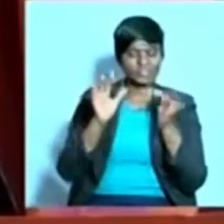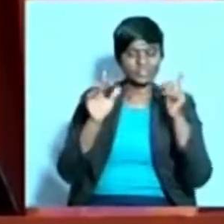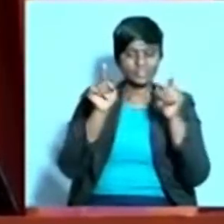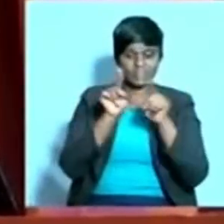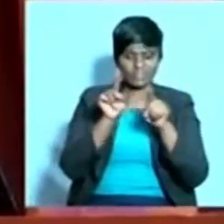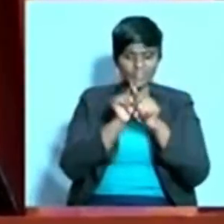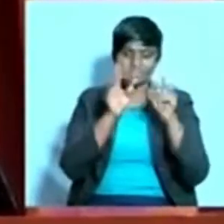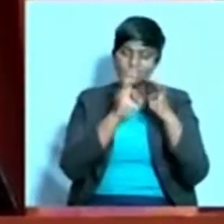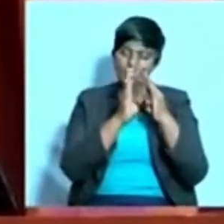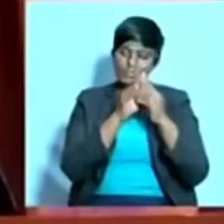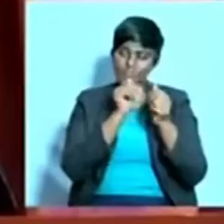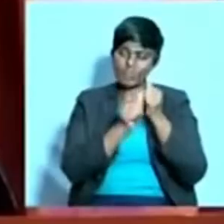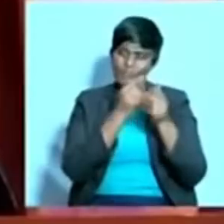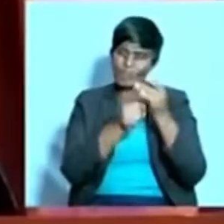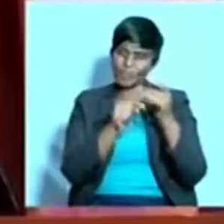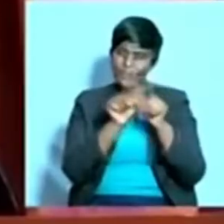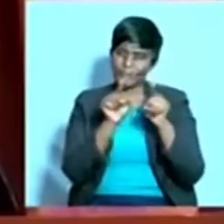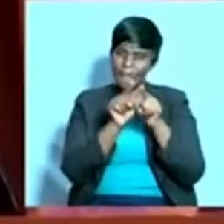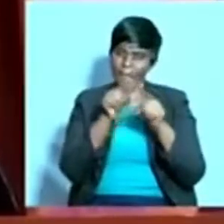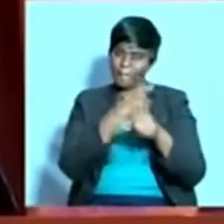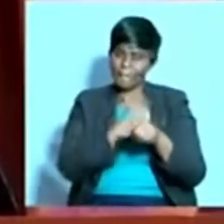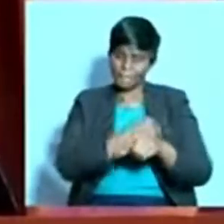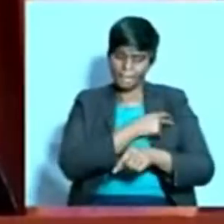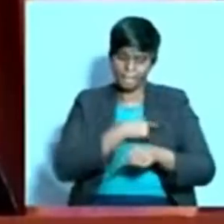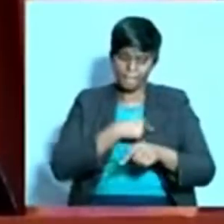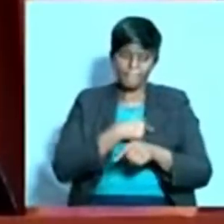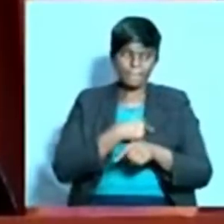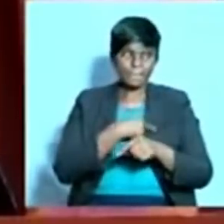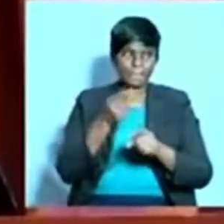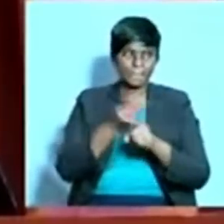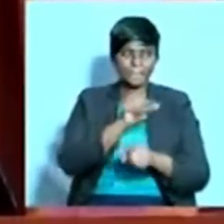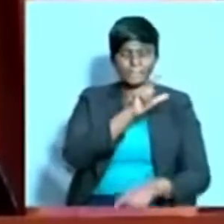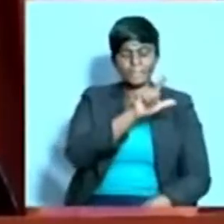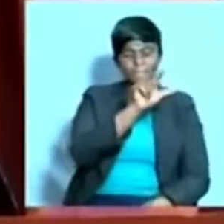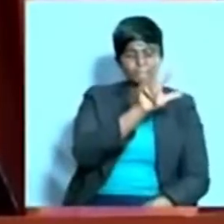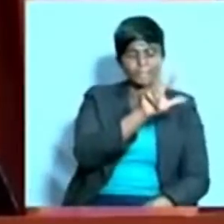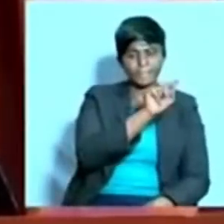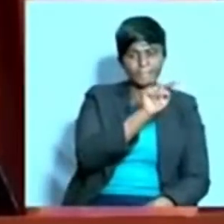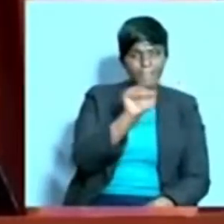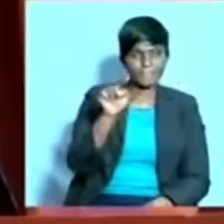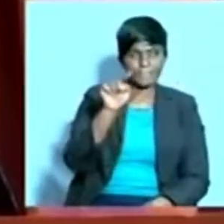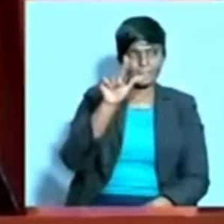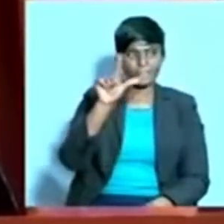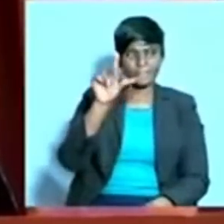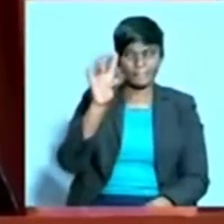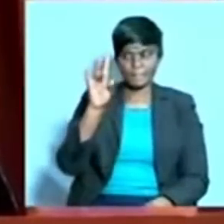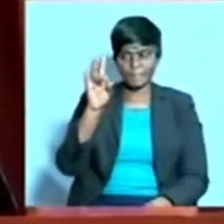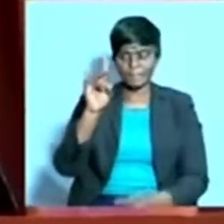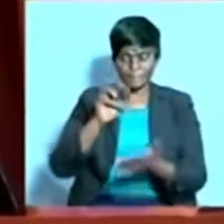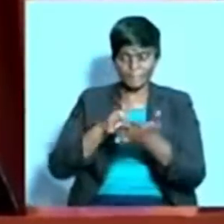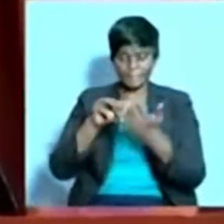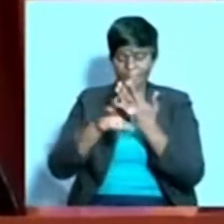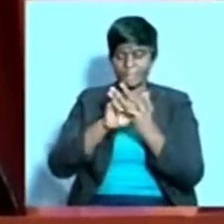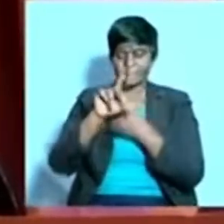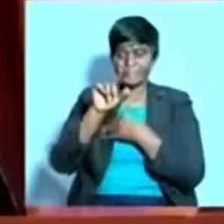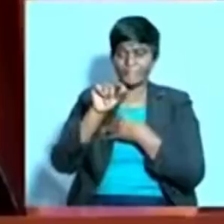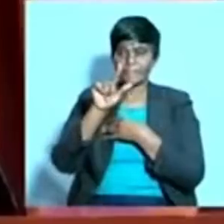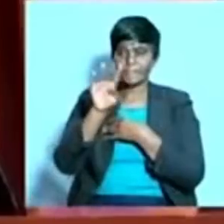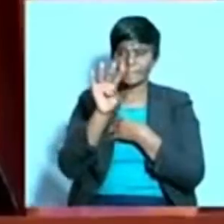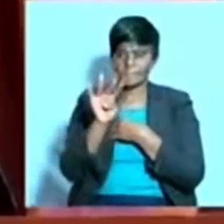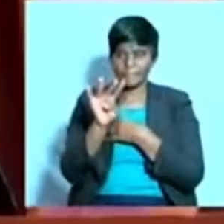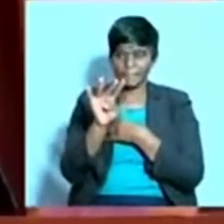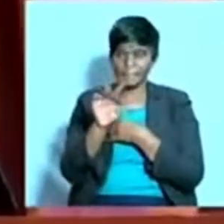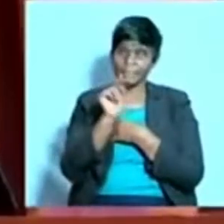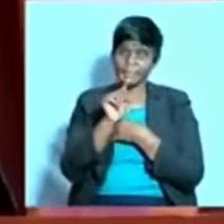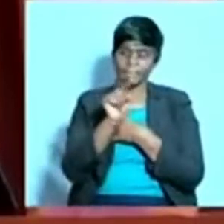related meetings, which was held in Geneva, Switzerland, from 23rd to 27th March 2024 for the third session